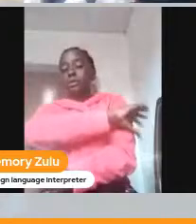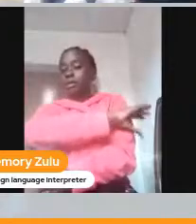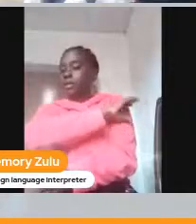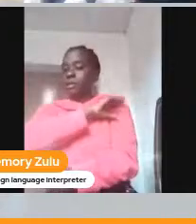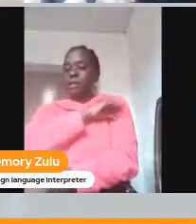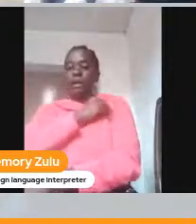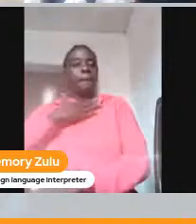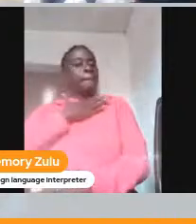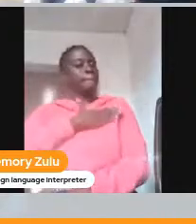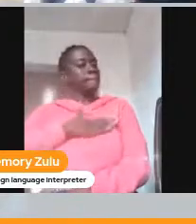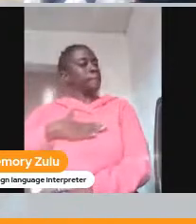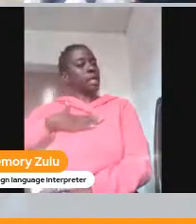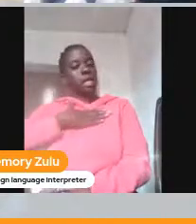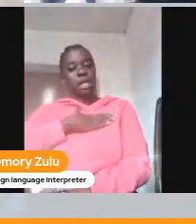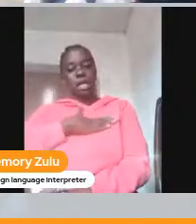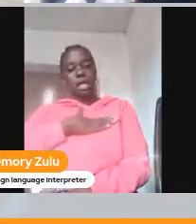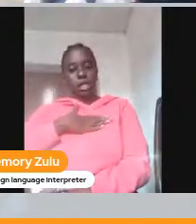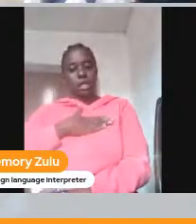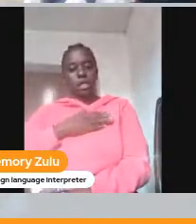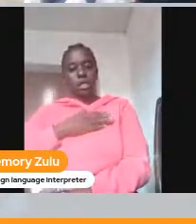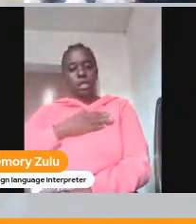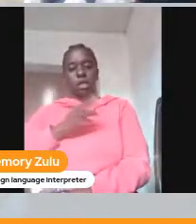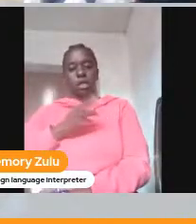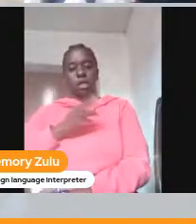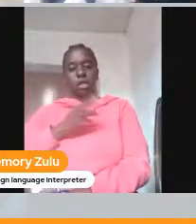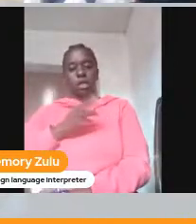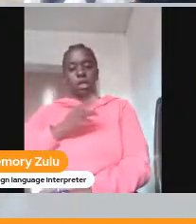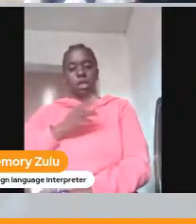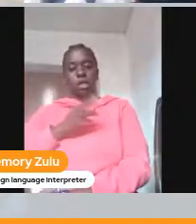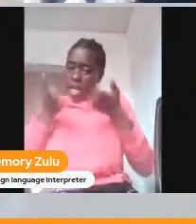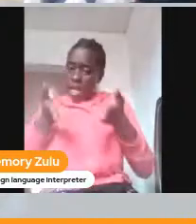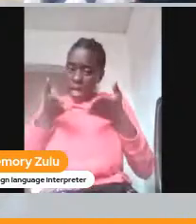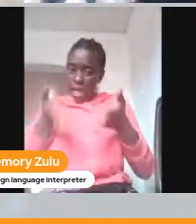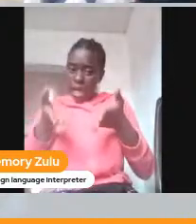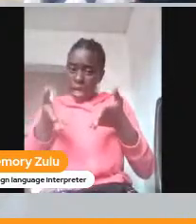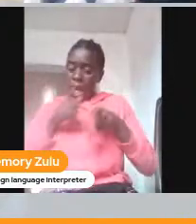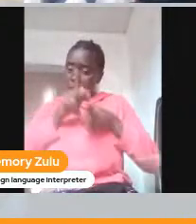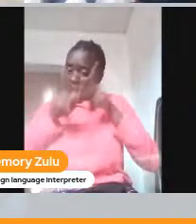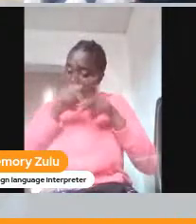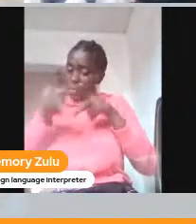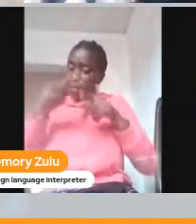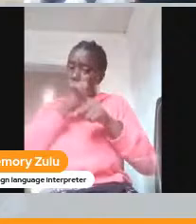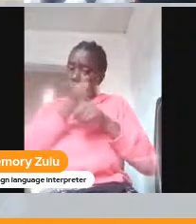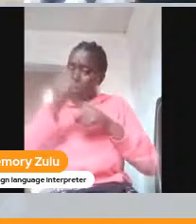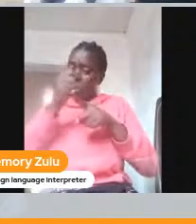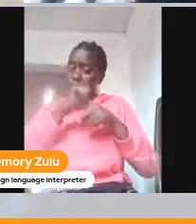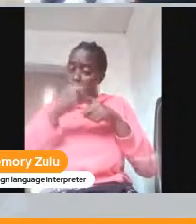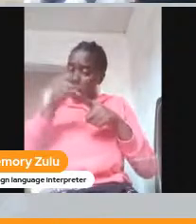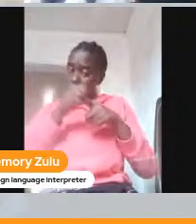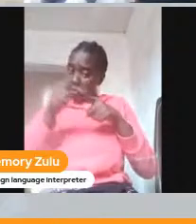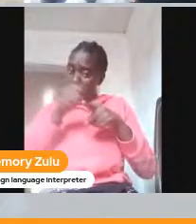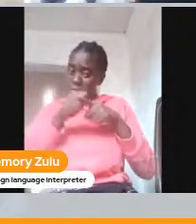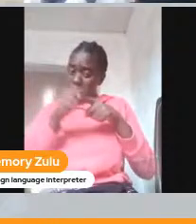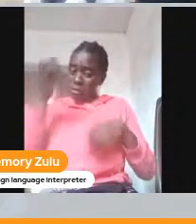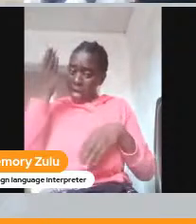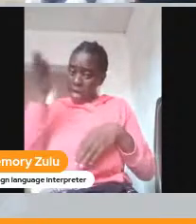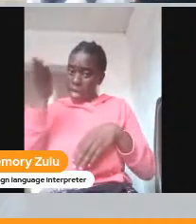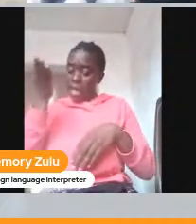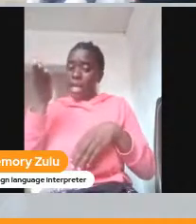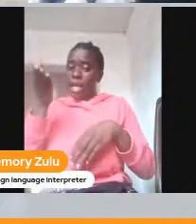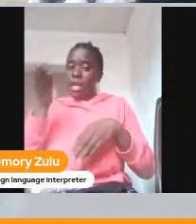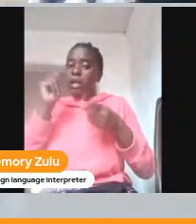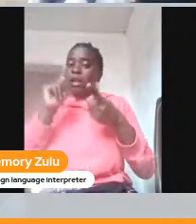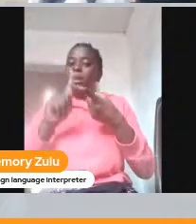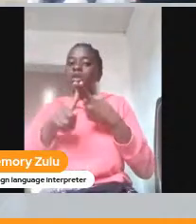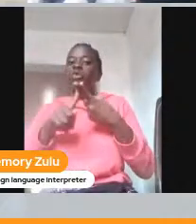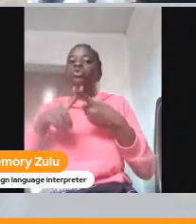there. There are people who have been trained how to handle you. Do not keep that STI until it reaches the tertiary stage, which is very